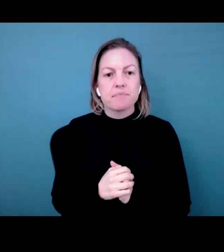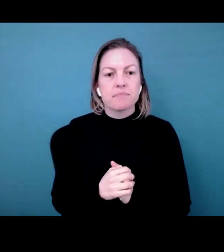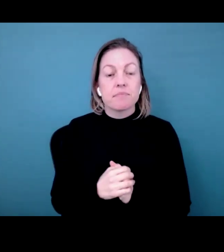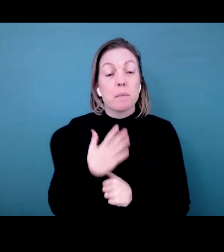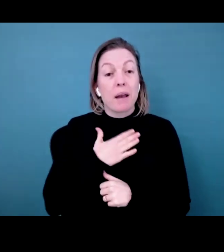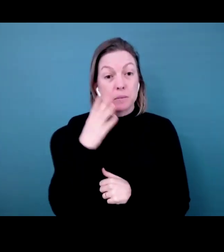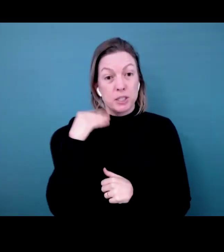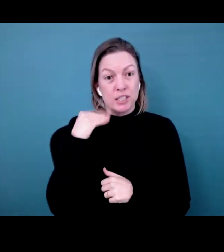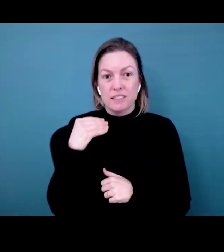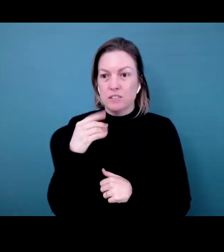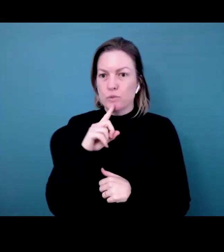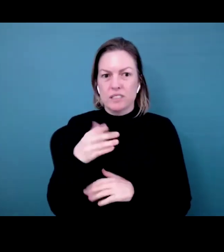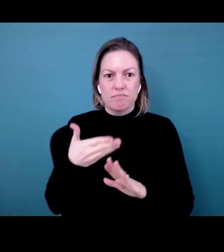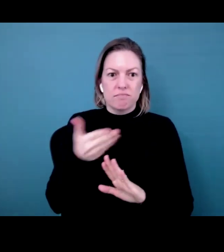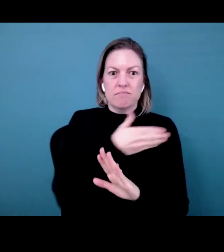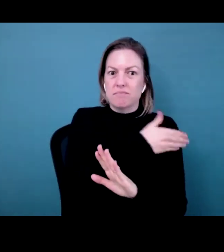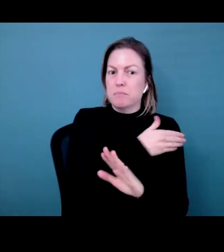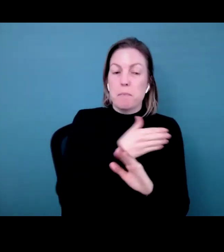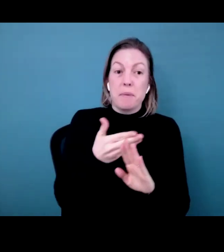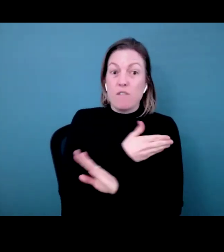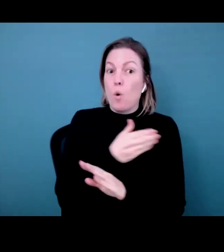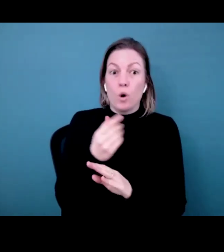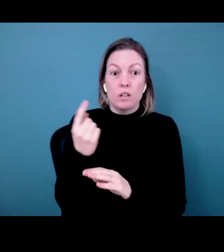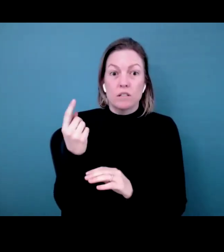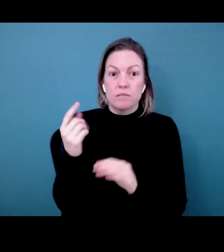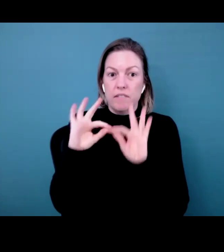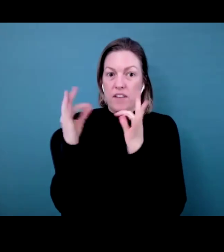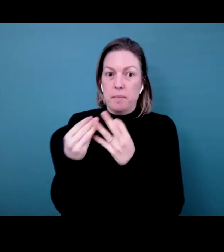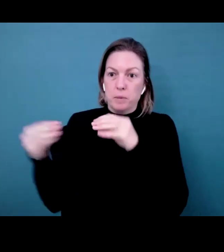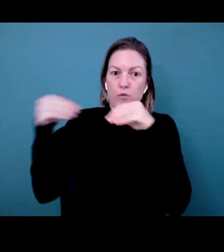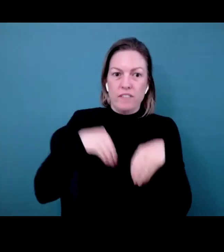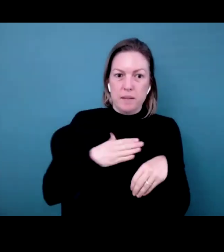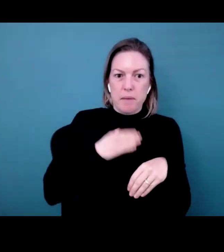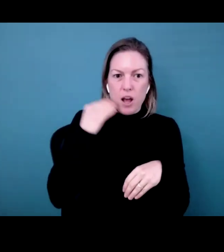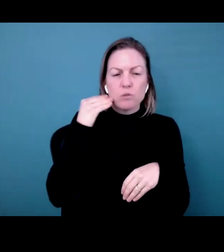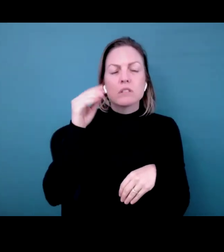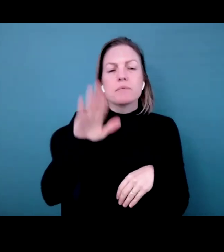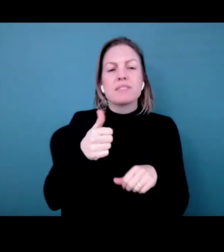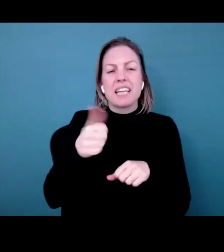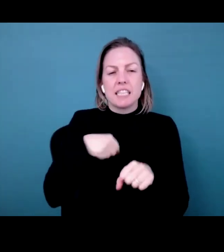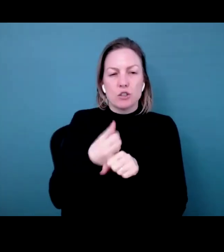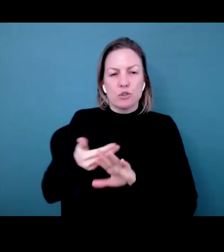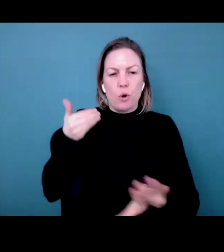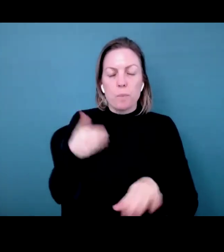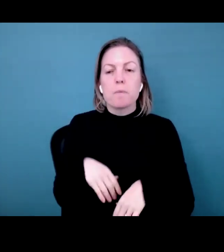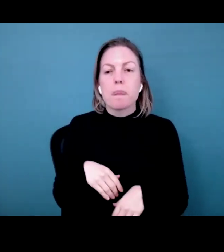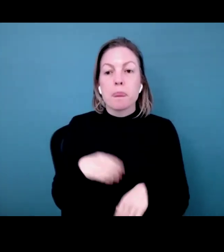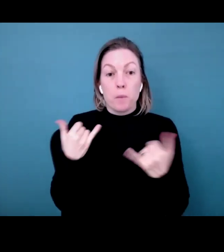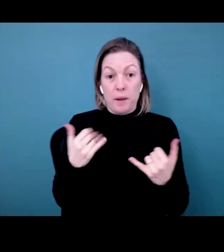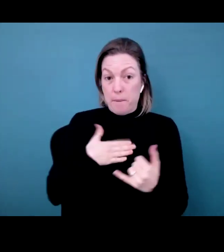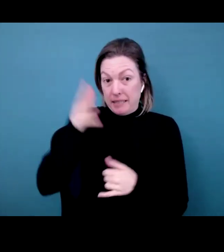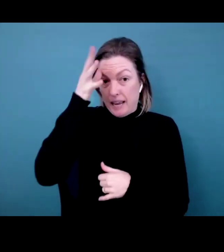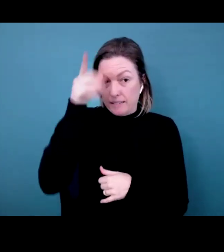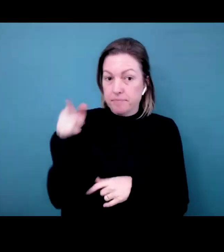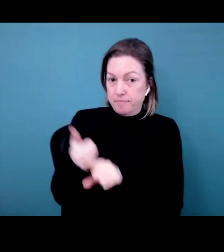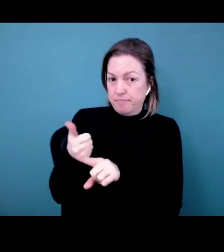long before I had anybody living in my house. I'll go back about 10 years. Currently, my dad is he's